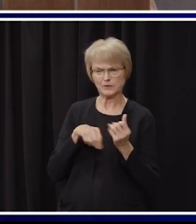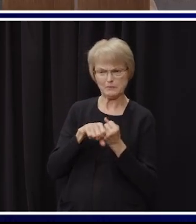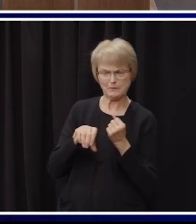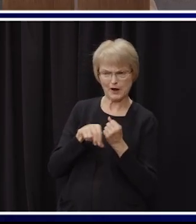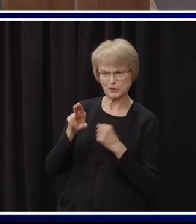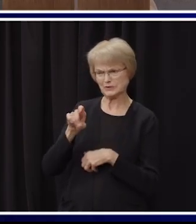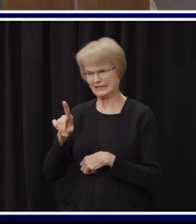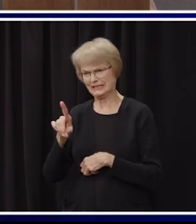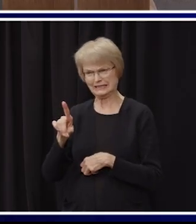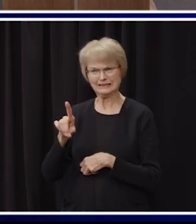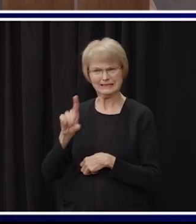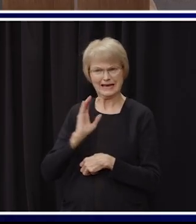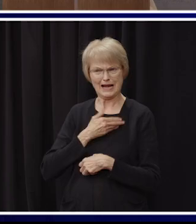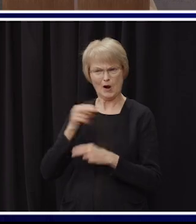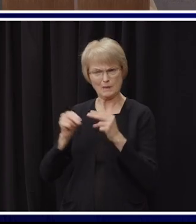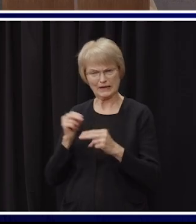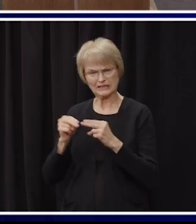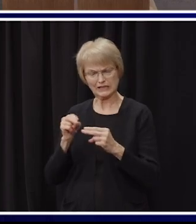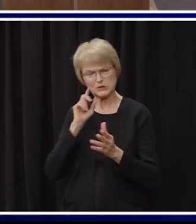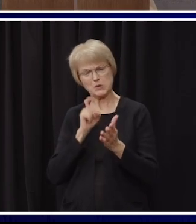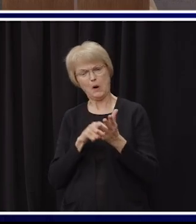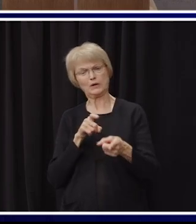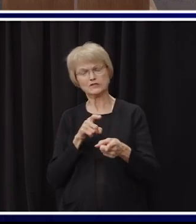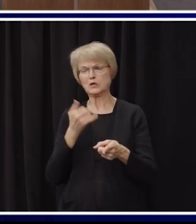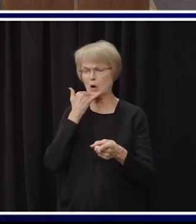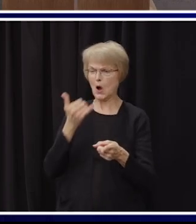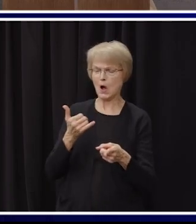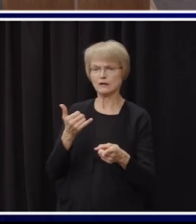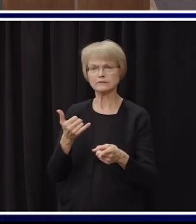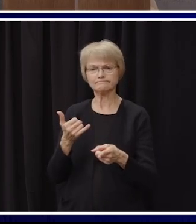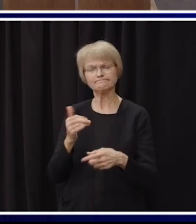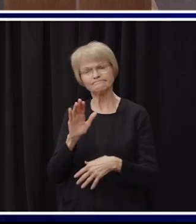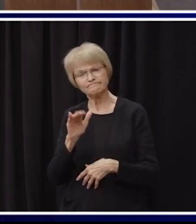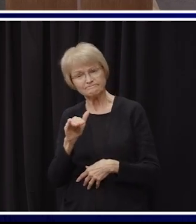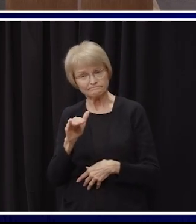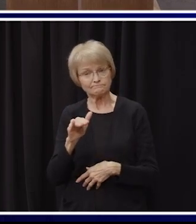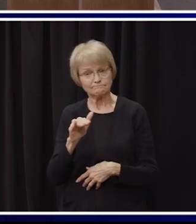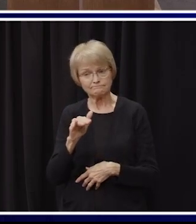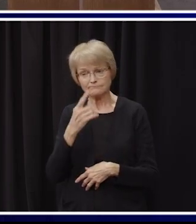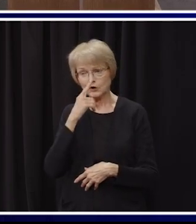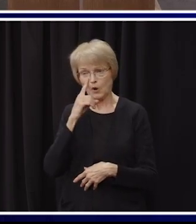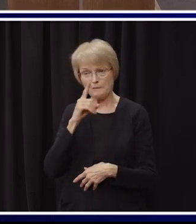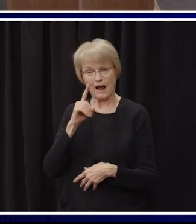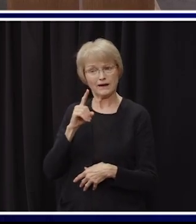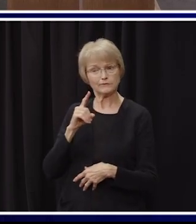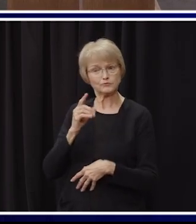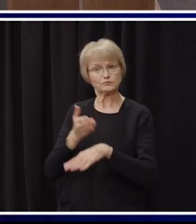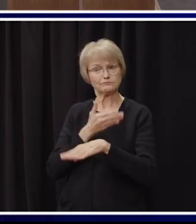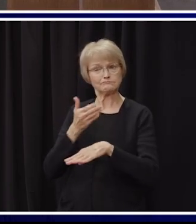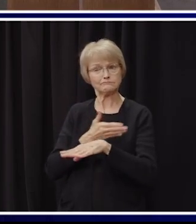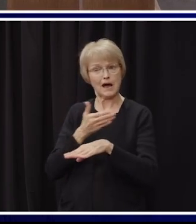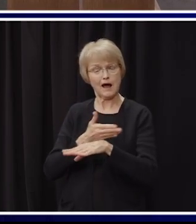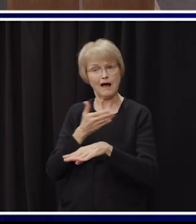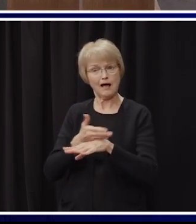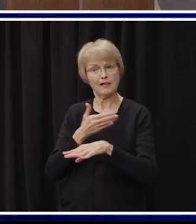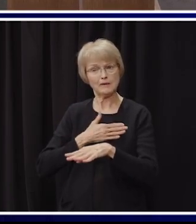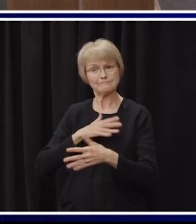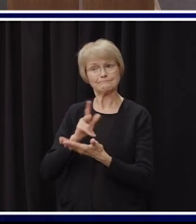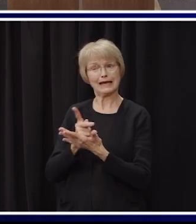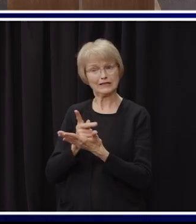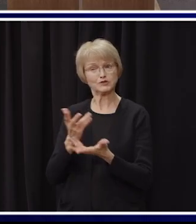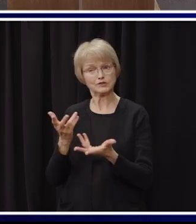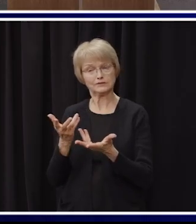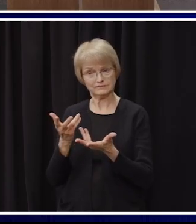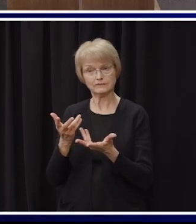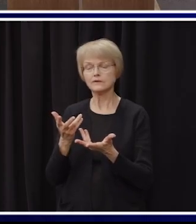in our building, and she had called and she asked us to do a remodel for her and remodel her kitchen using